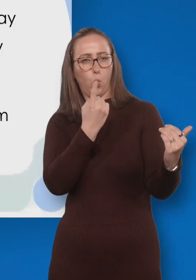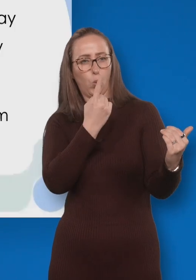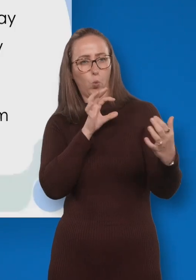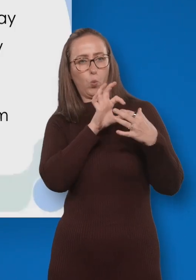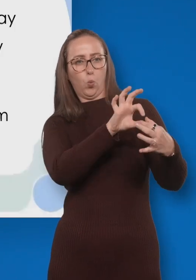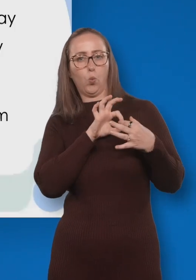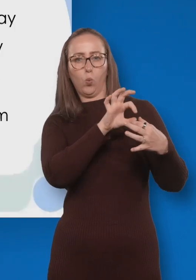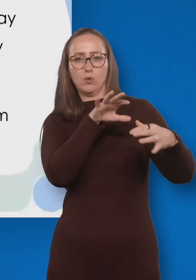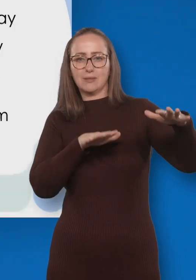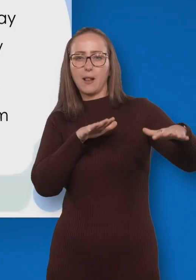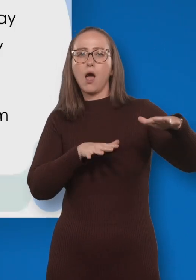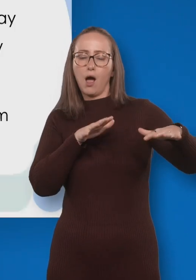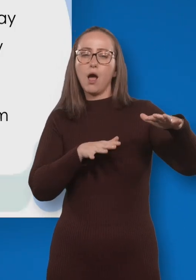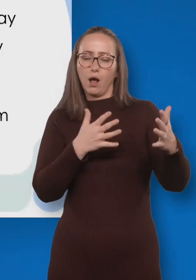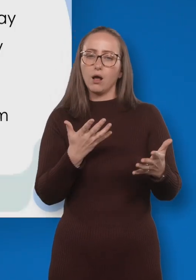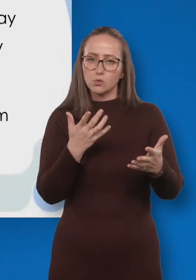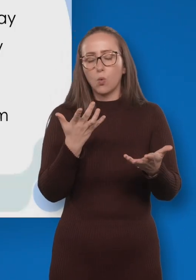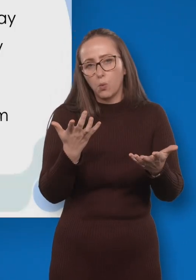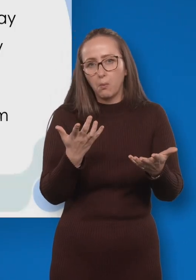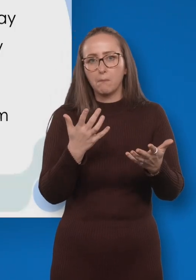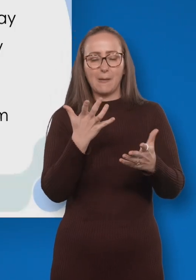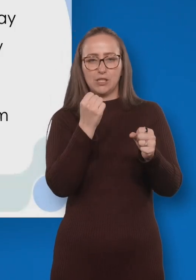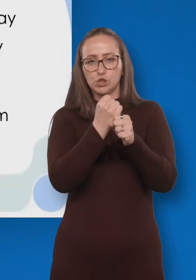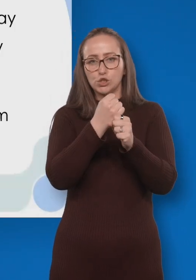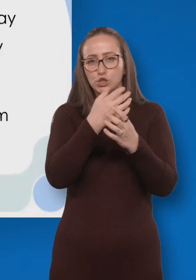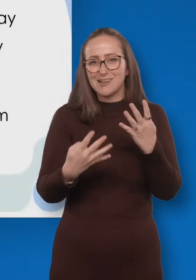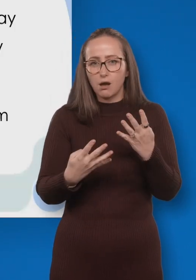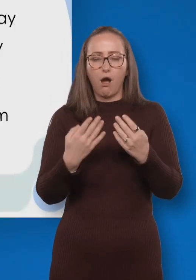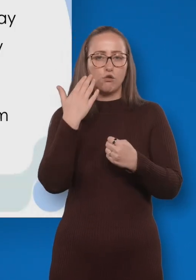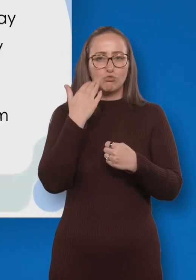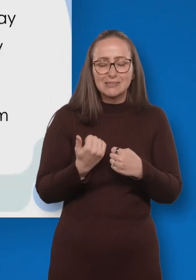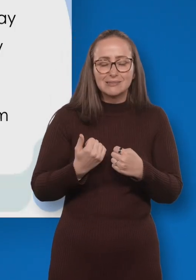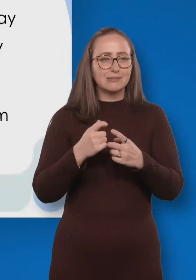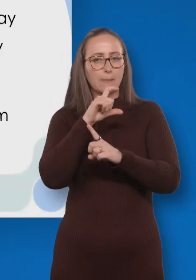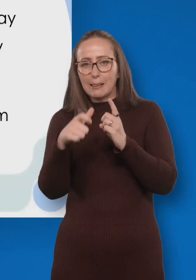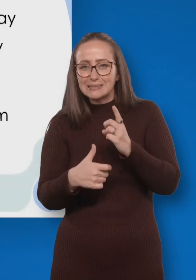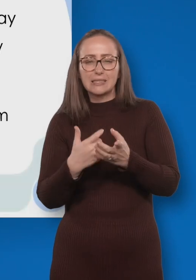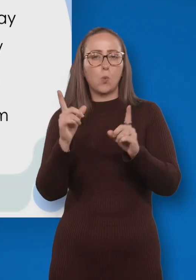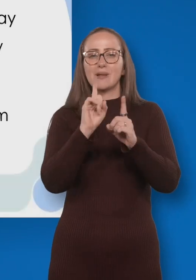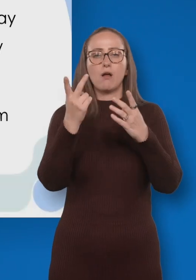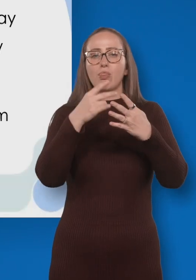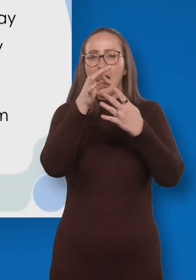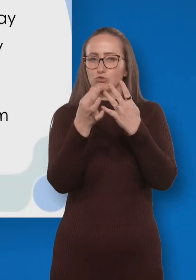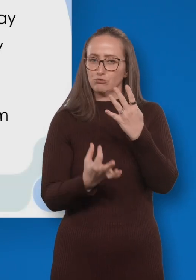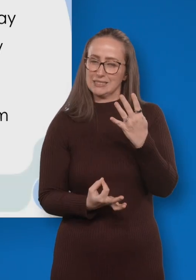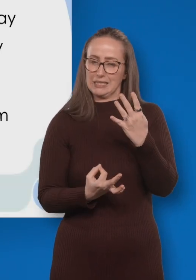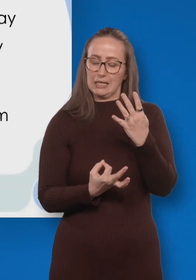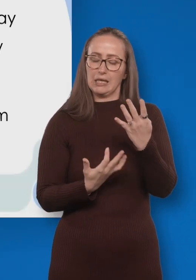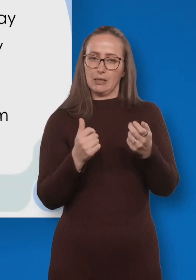can connect with. So whether that's based on gender, race, disability, any other characteristics,